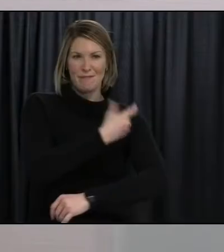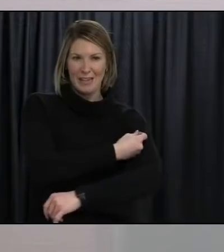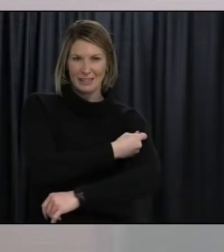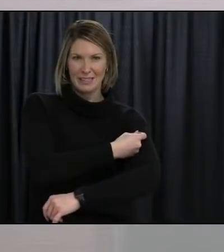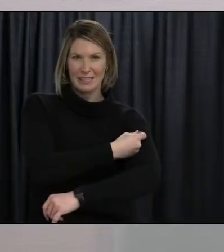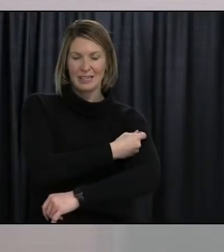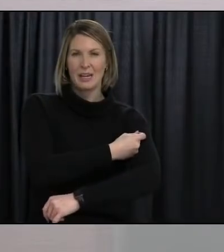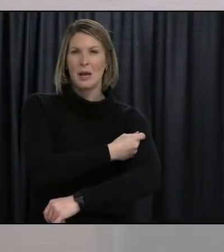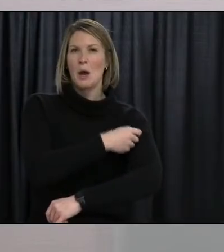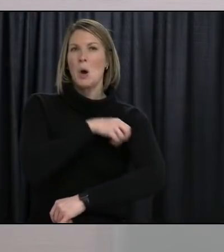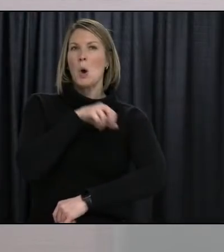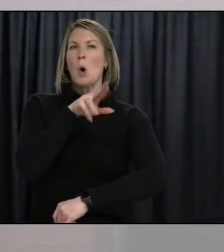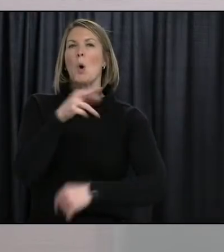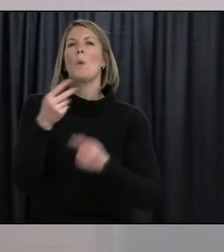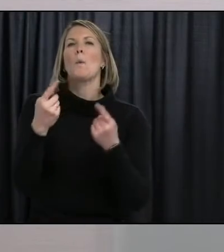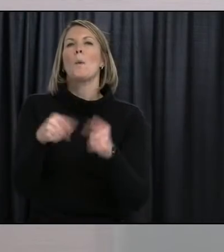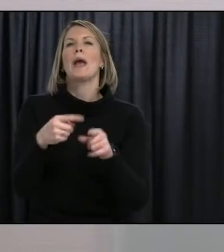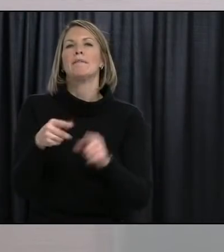you be in the queue for it?